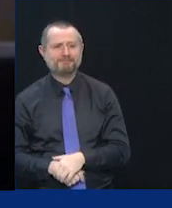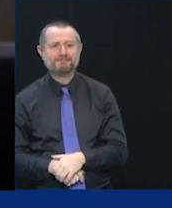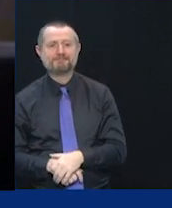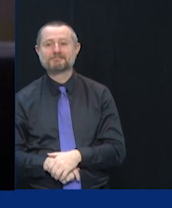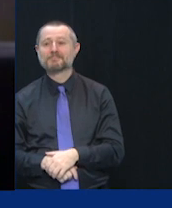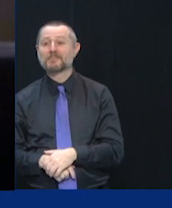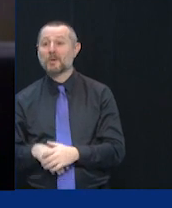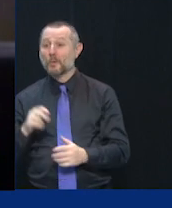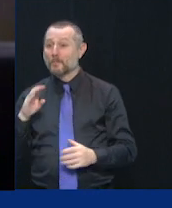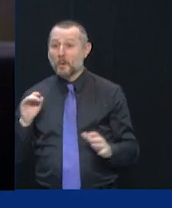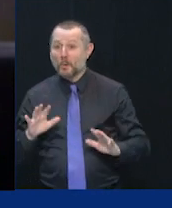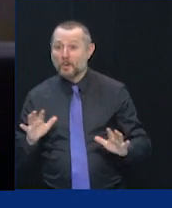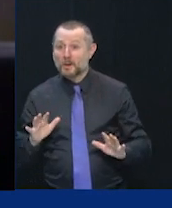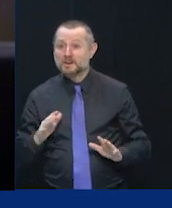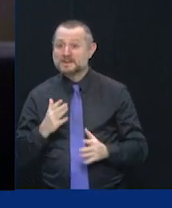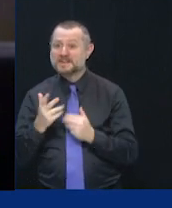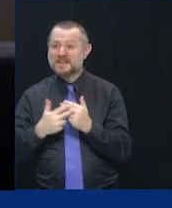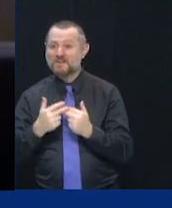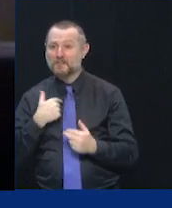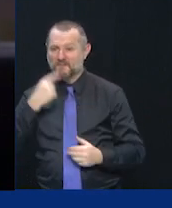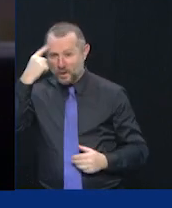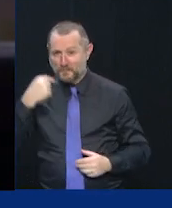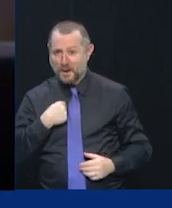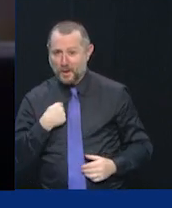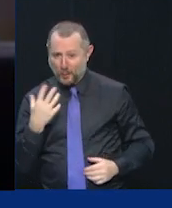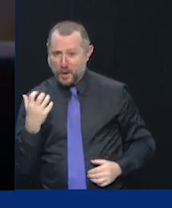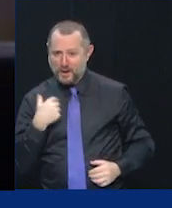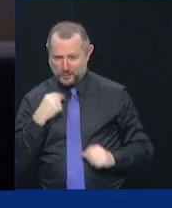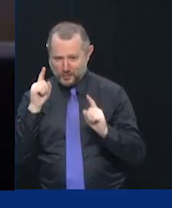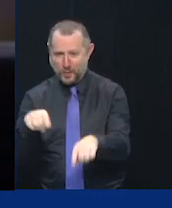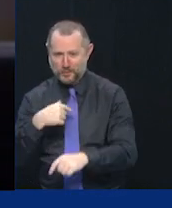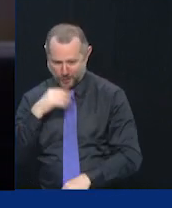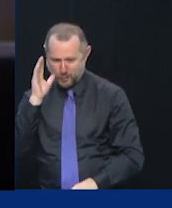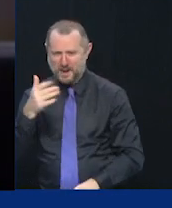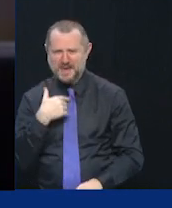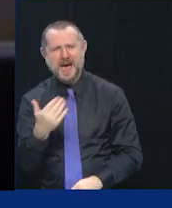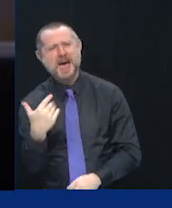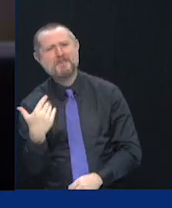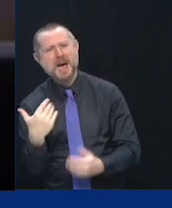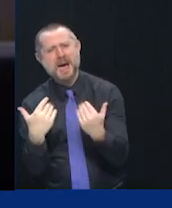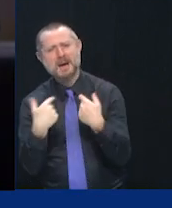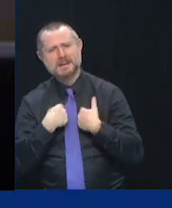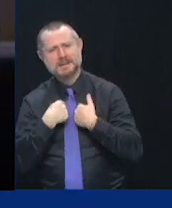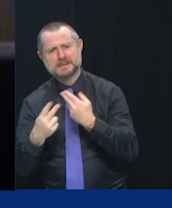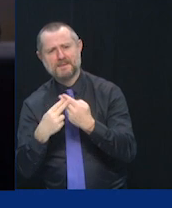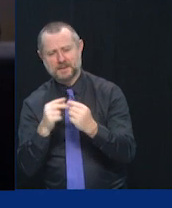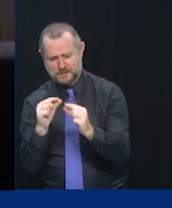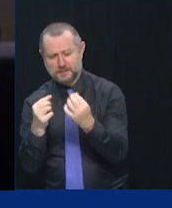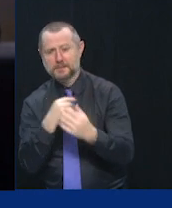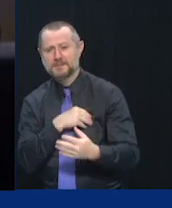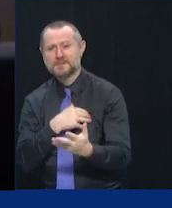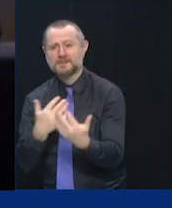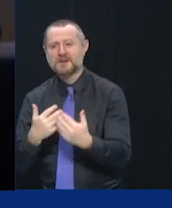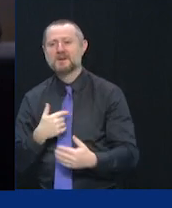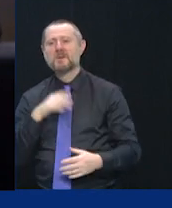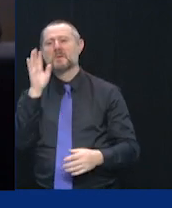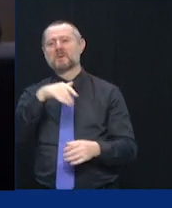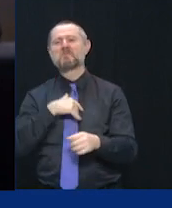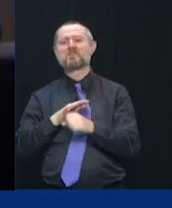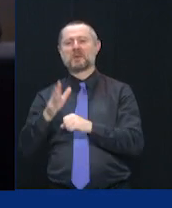I'm coming. Save some for me, Randy. So put Got you them on the covered, side. We got you covered always.